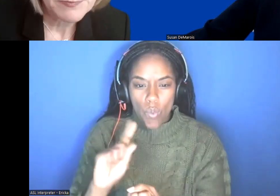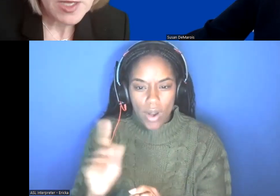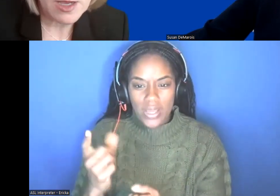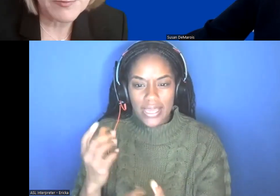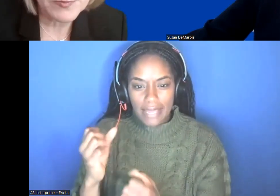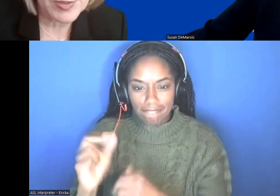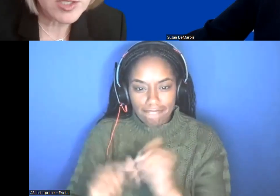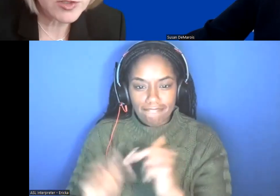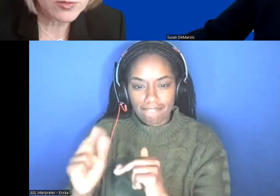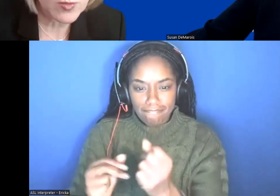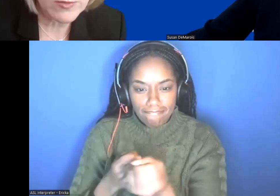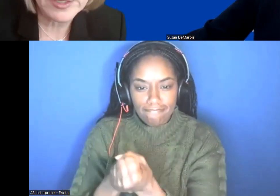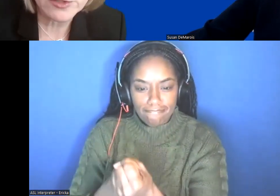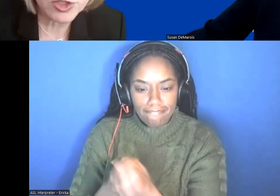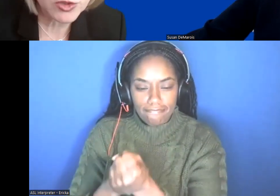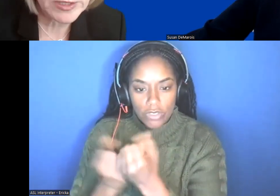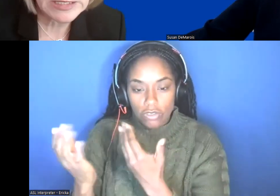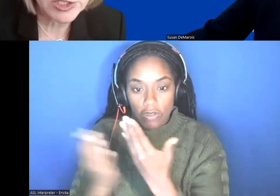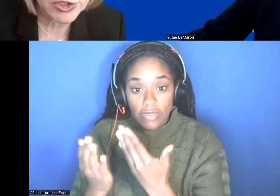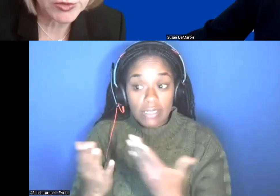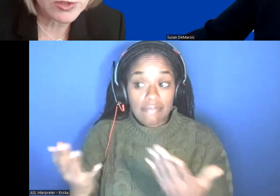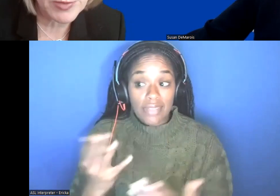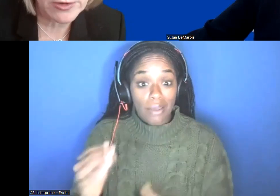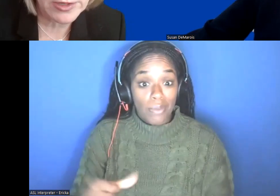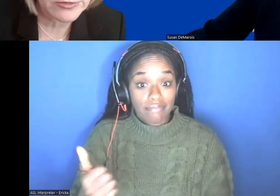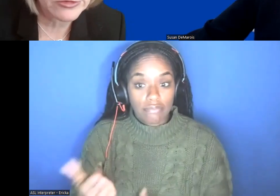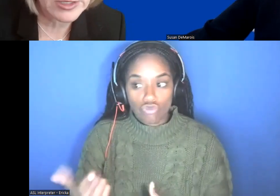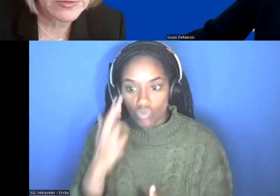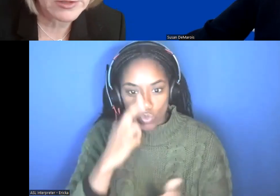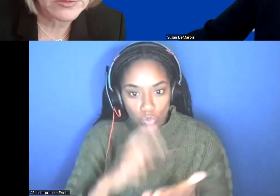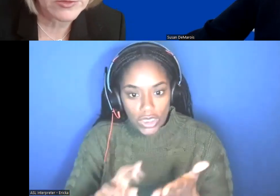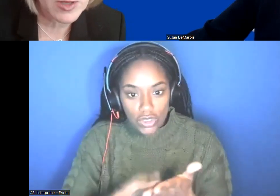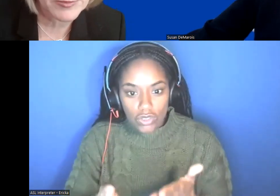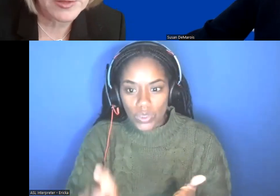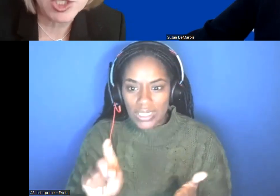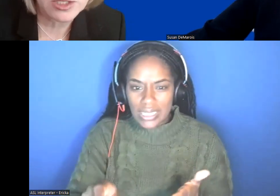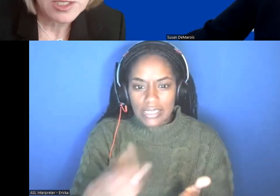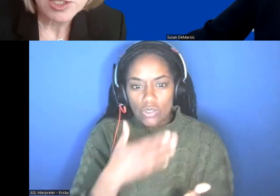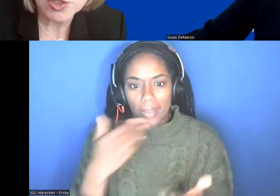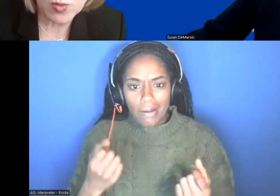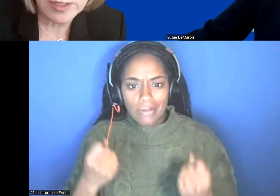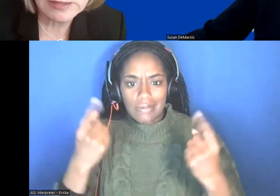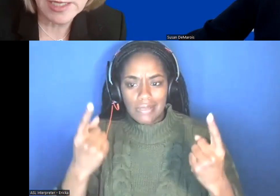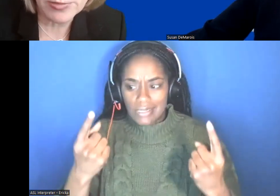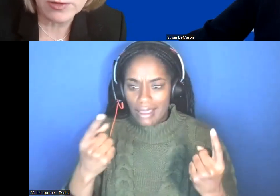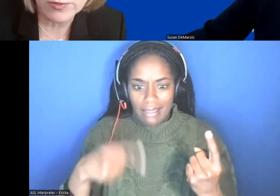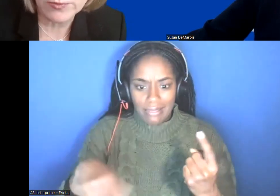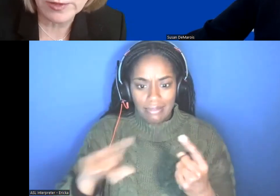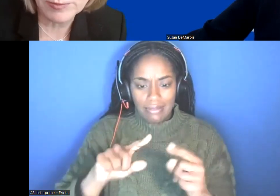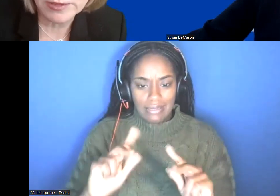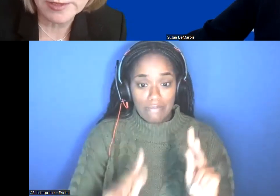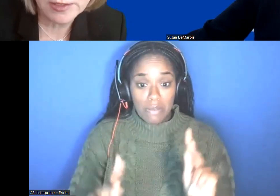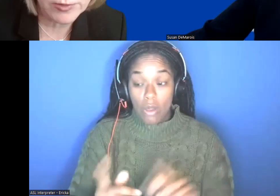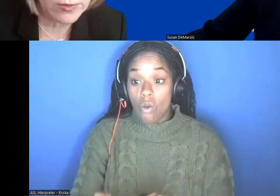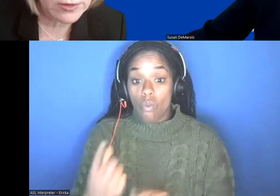services. But also, what research do we need to do to better understand the needs of this population? Just one example, we're